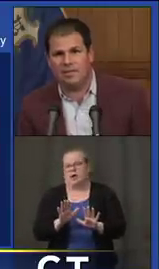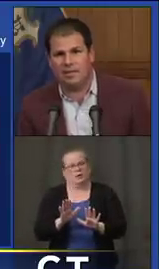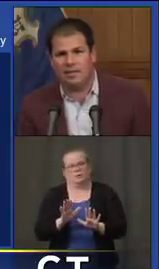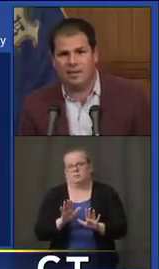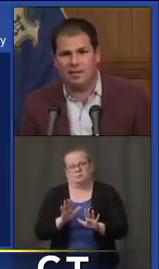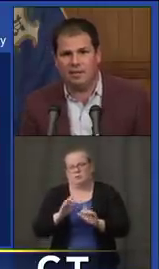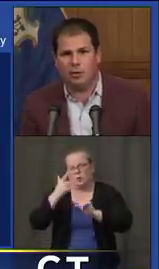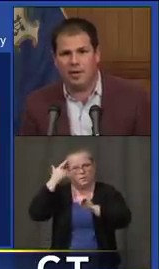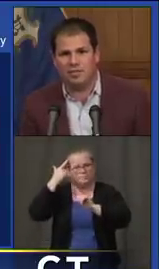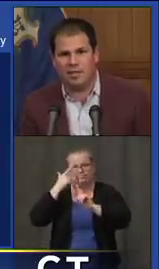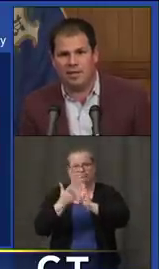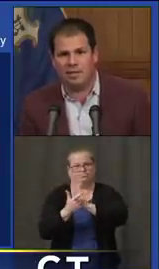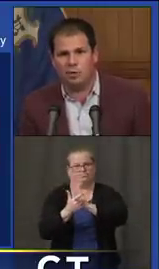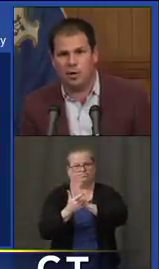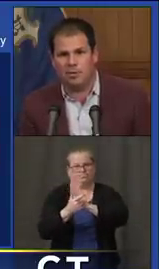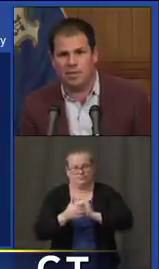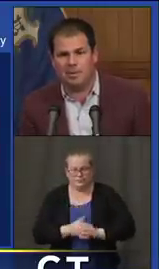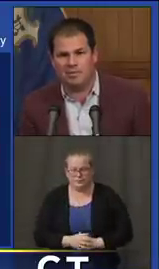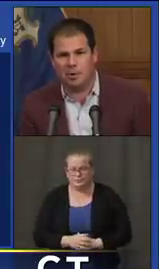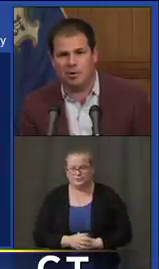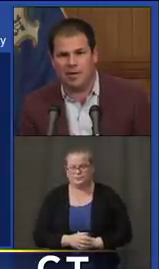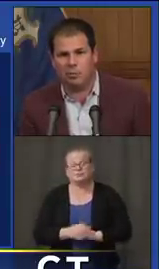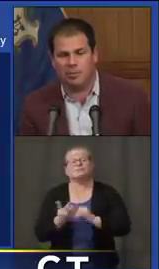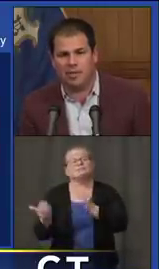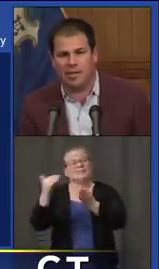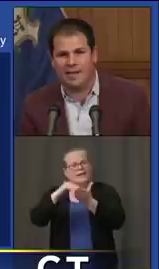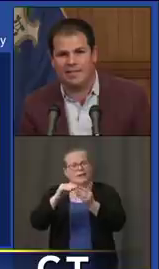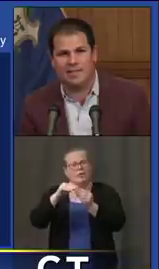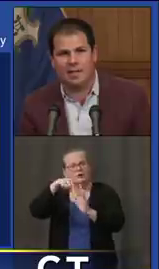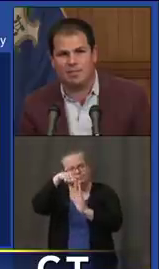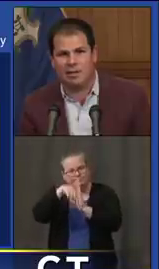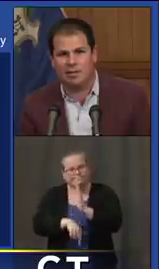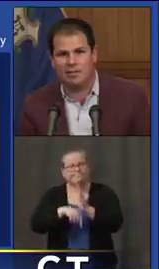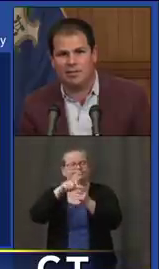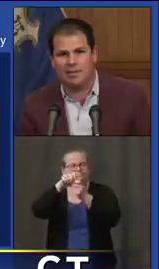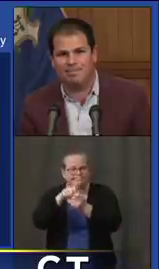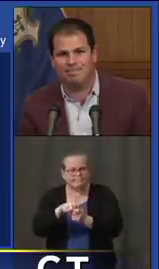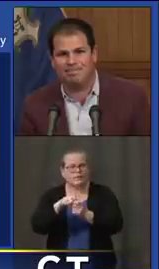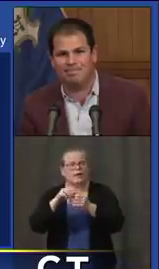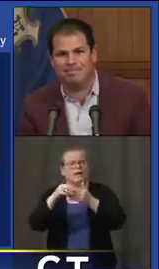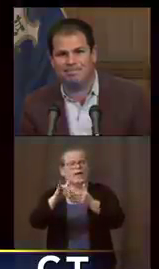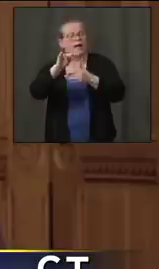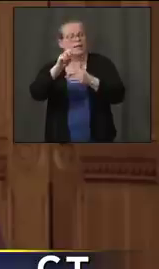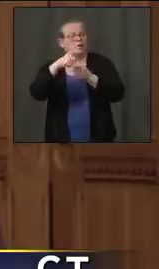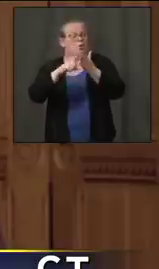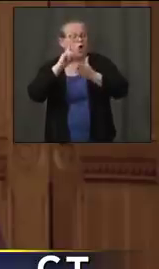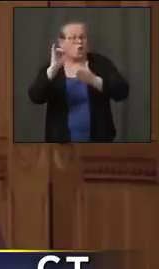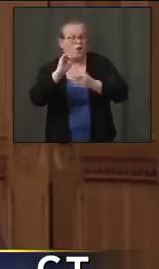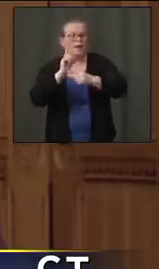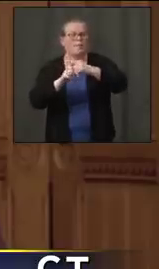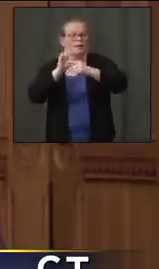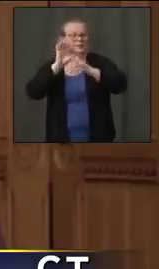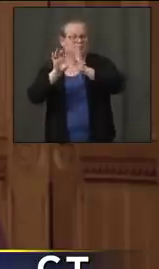There's the new hair salon or the new barbershop of tomorrow. Again, will be in the guidance that comes out later today.